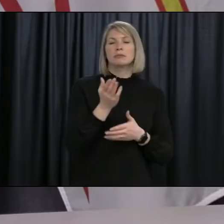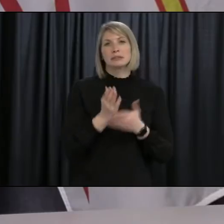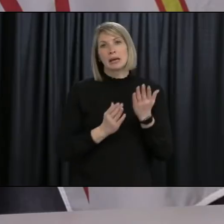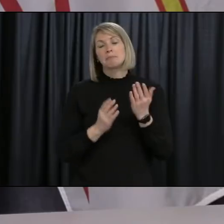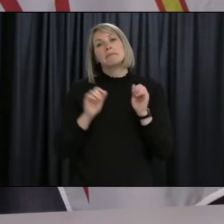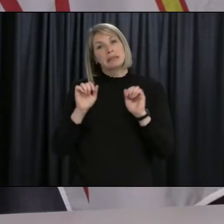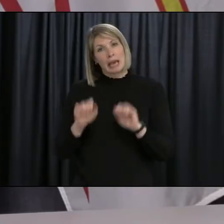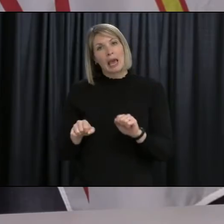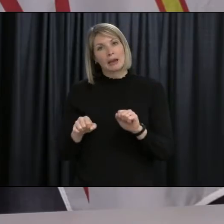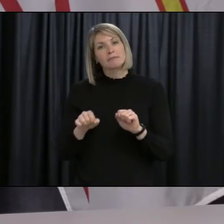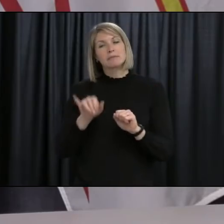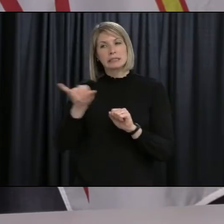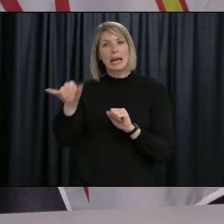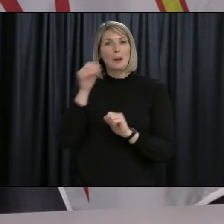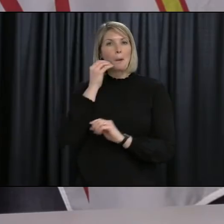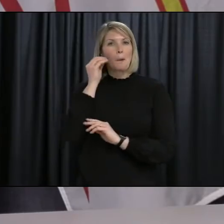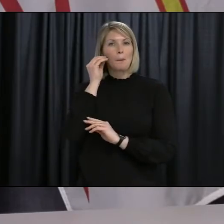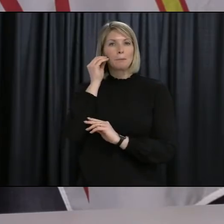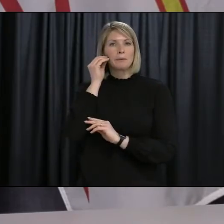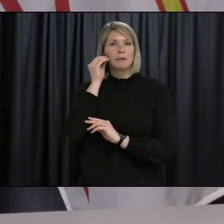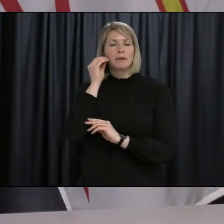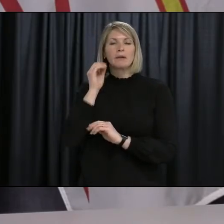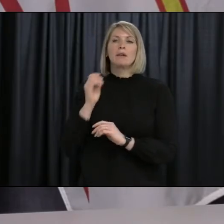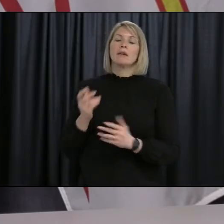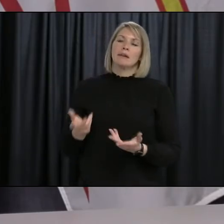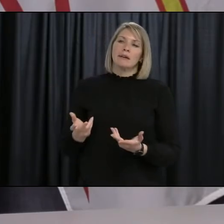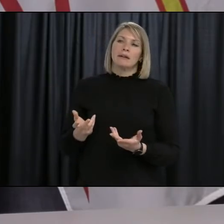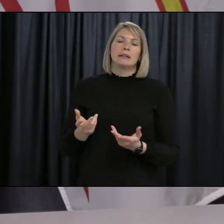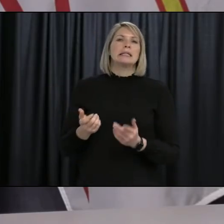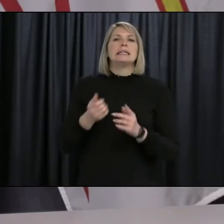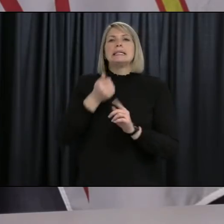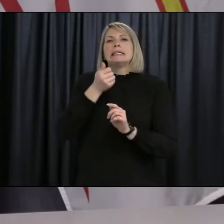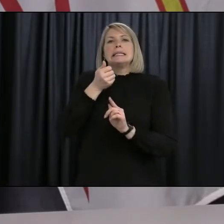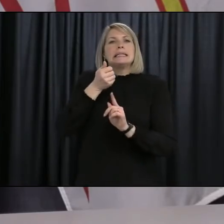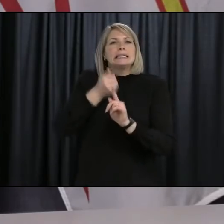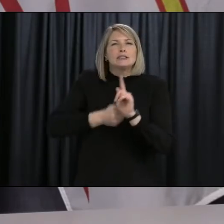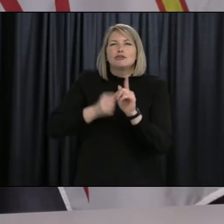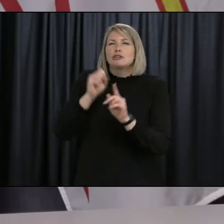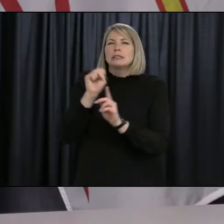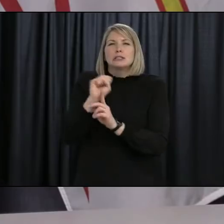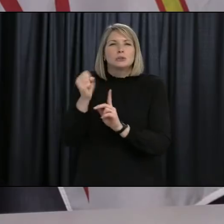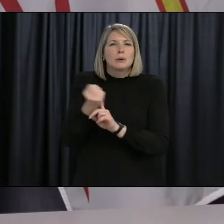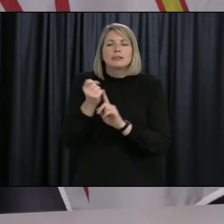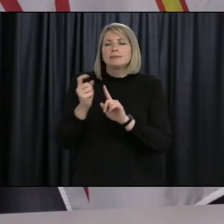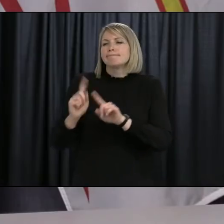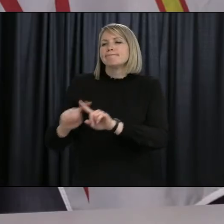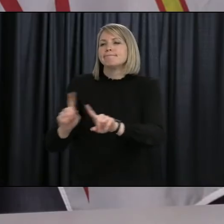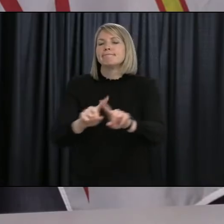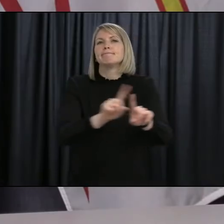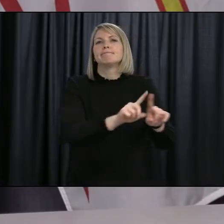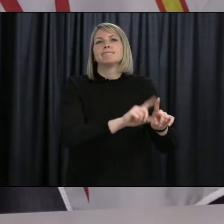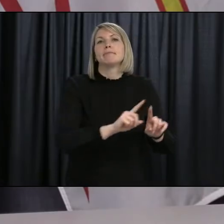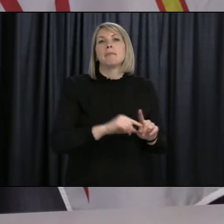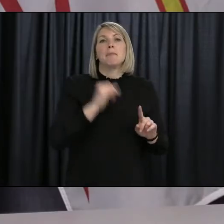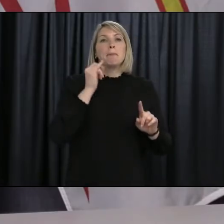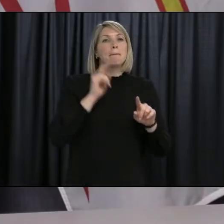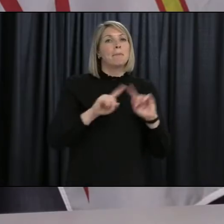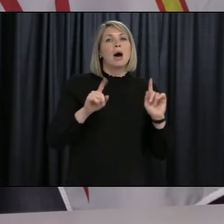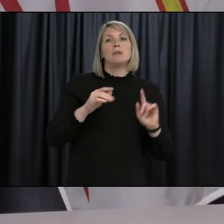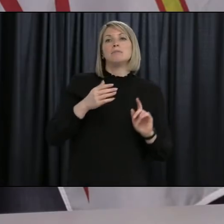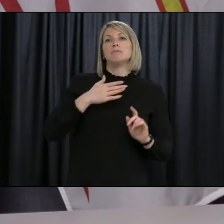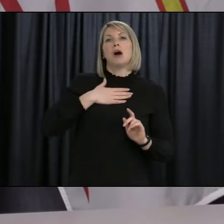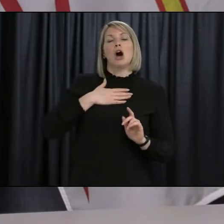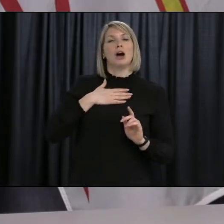go to work or school or whatever the case to be able to do what they have to do. But where you can,